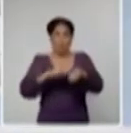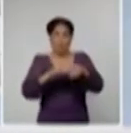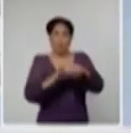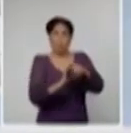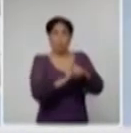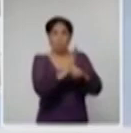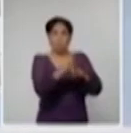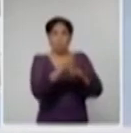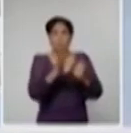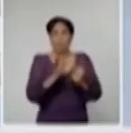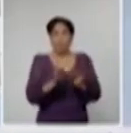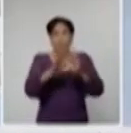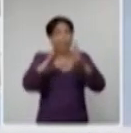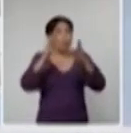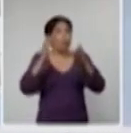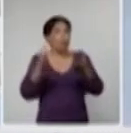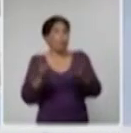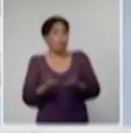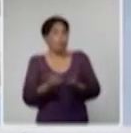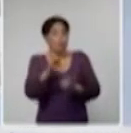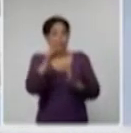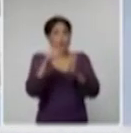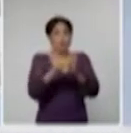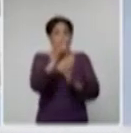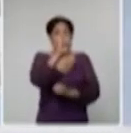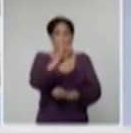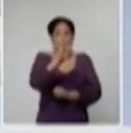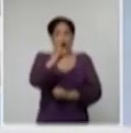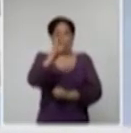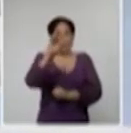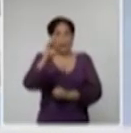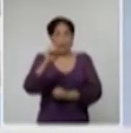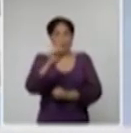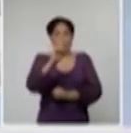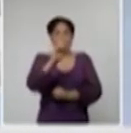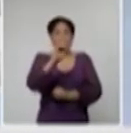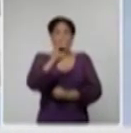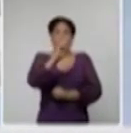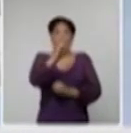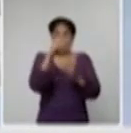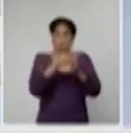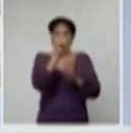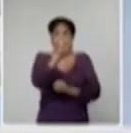10,273,001 confirmed cases. And yesterday, as a result of this disease,